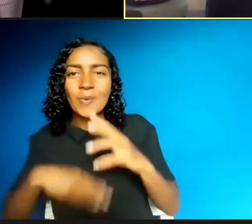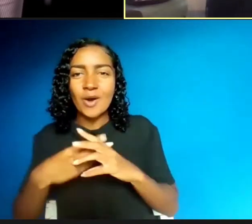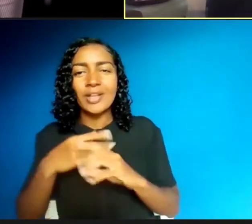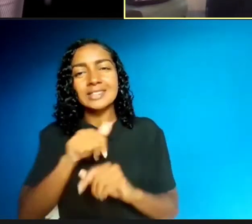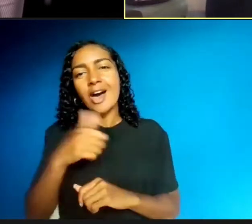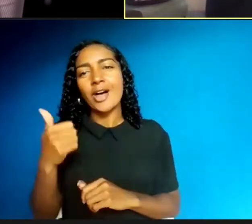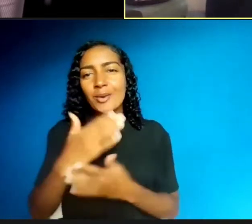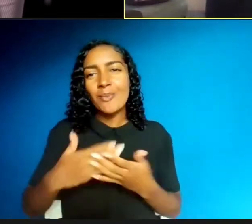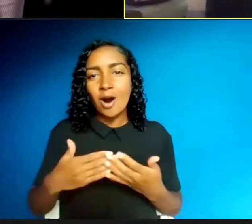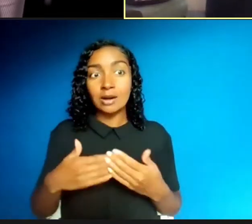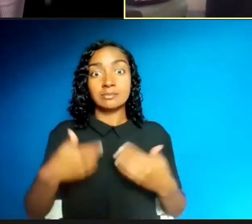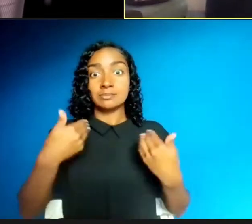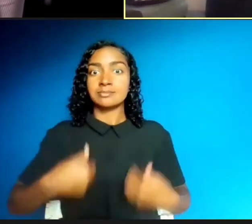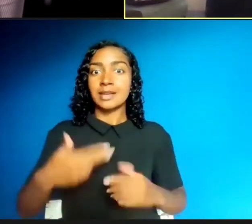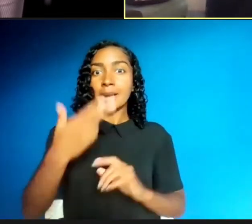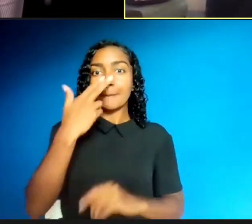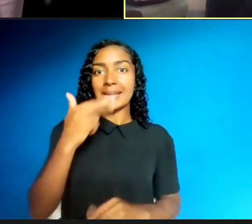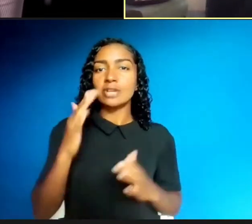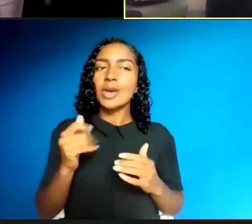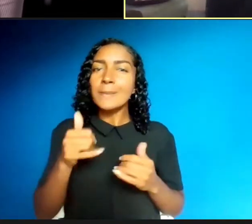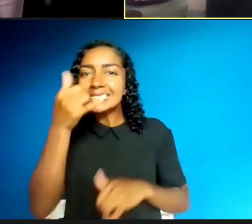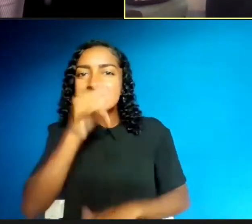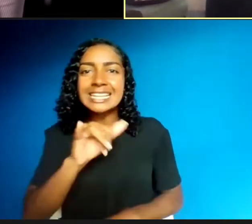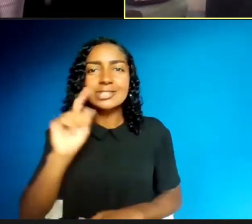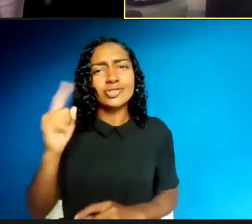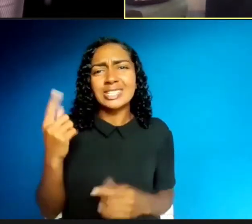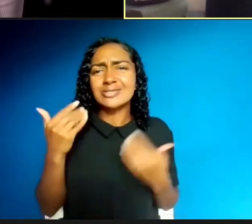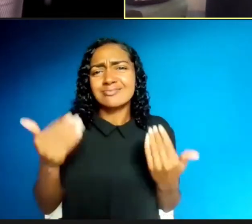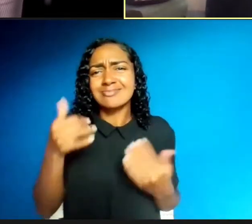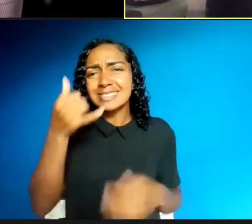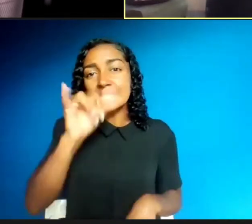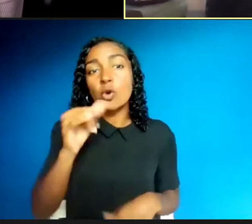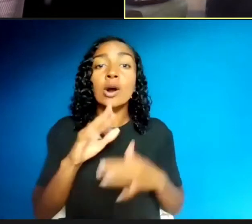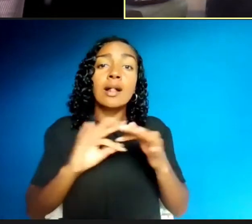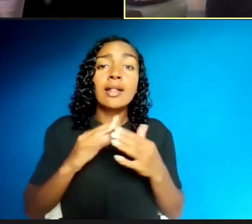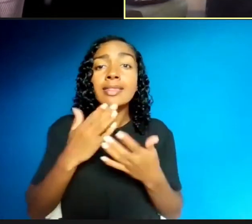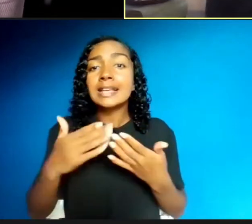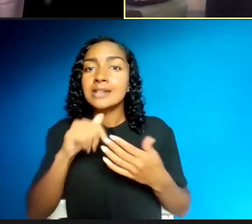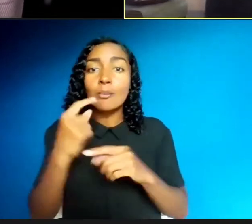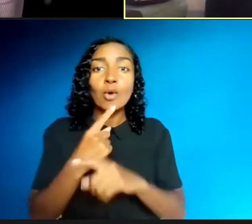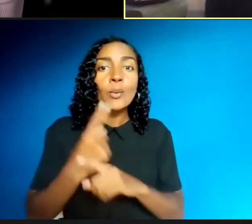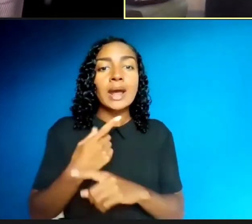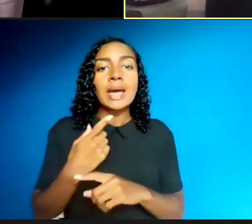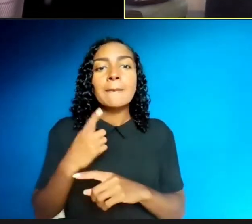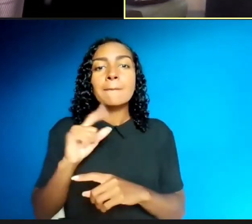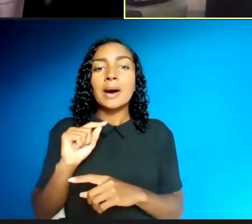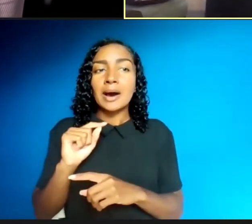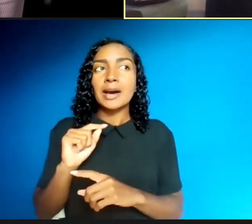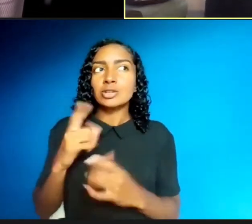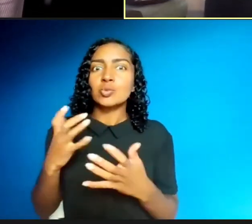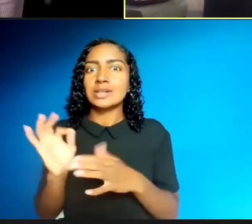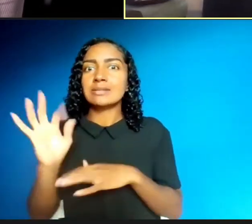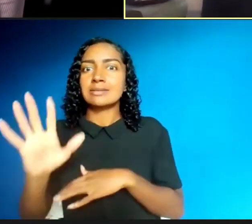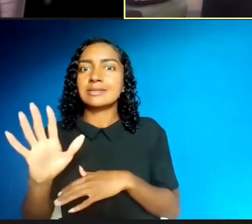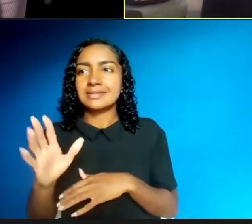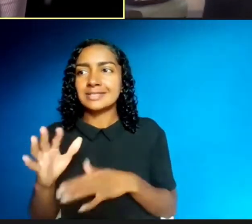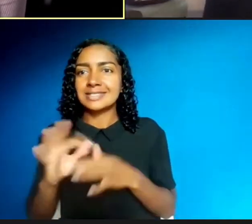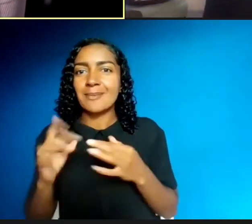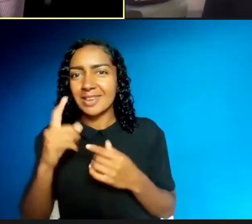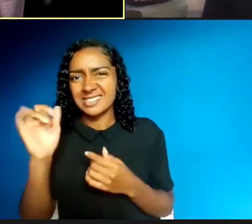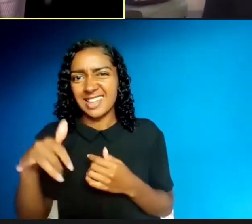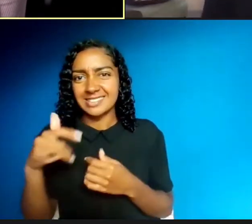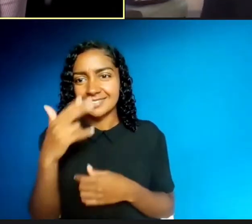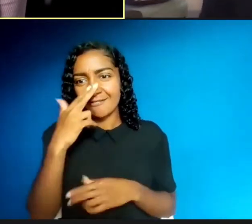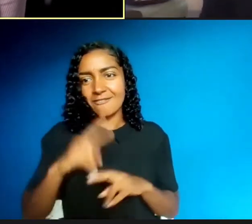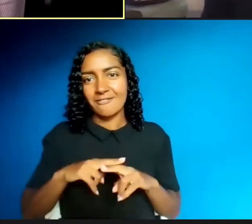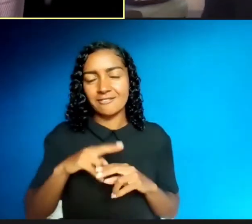just be silly for the sake of being silly, or just say things that you know are inappropriate, but you just want to say them because that's the fun part. And